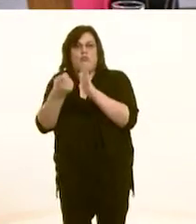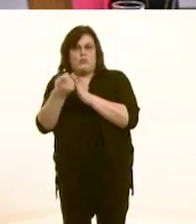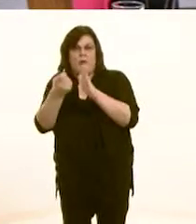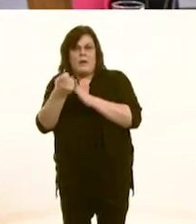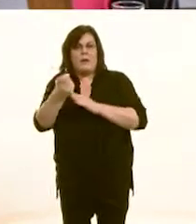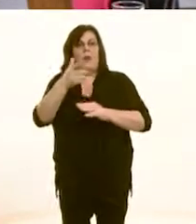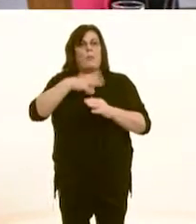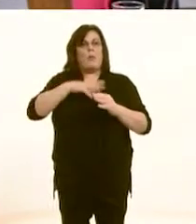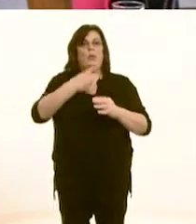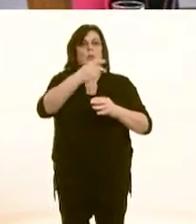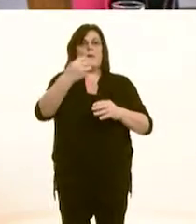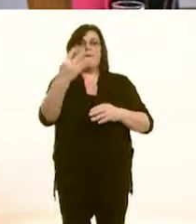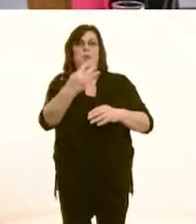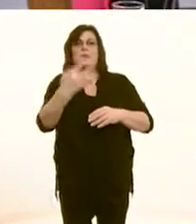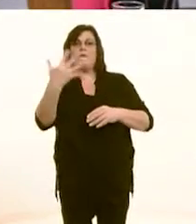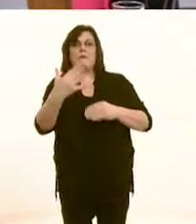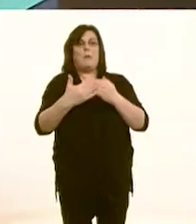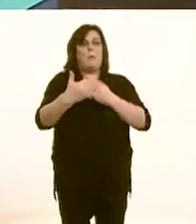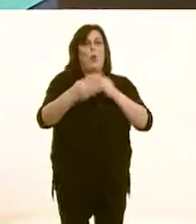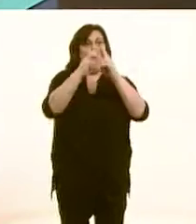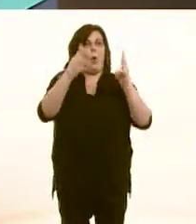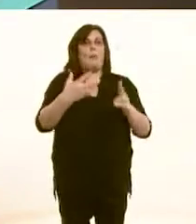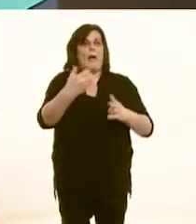in 2014-15, compared, of course, with the previous year.